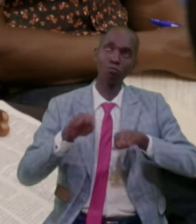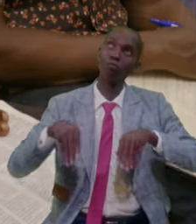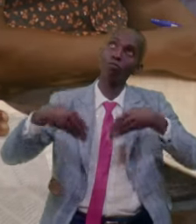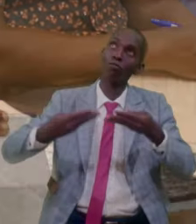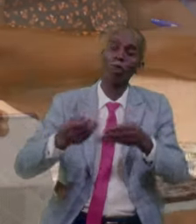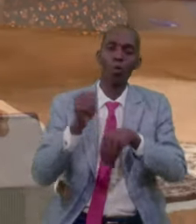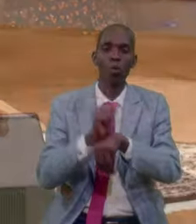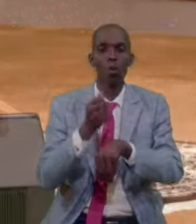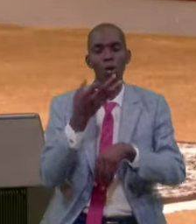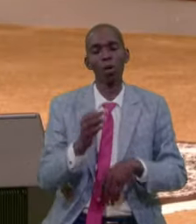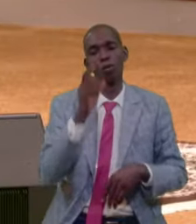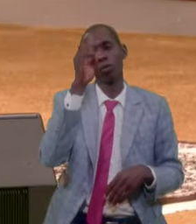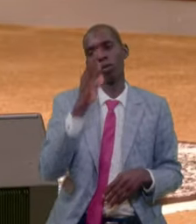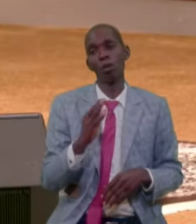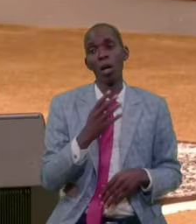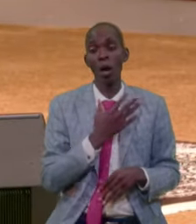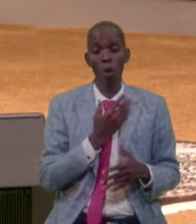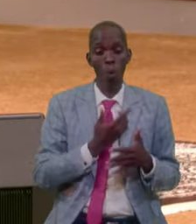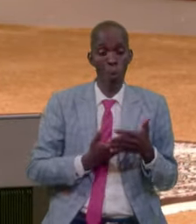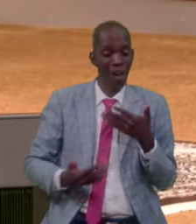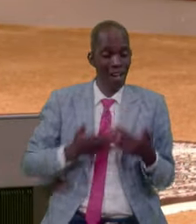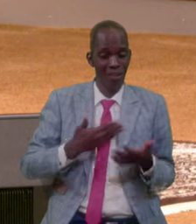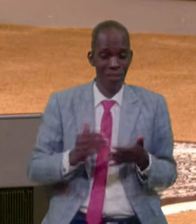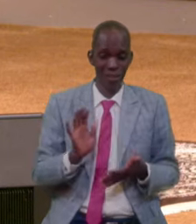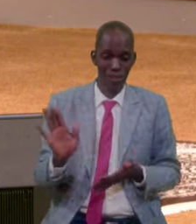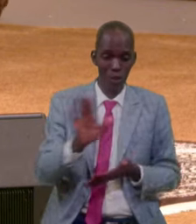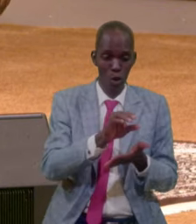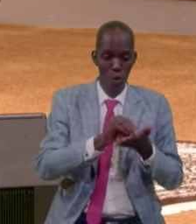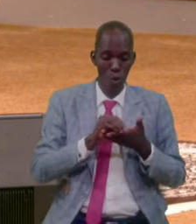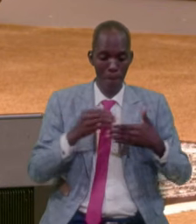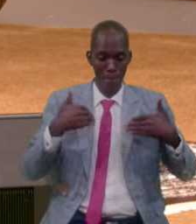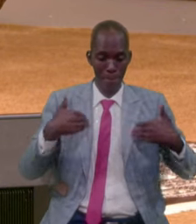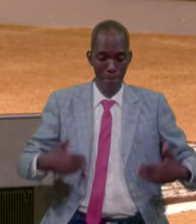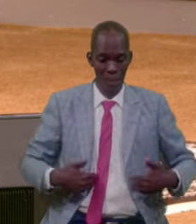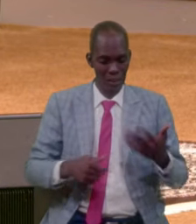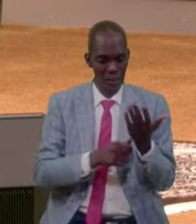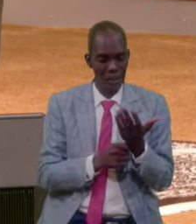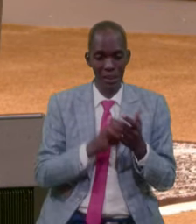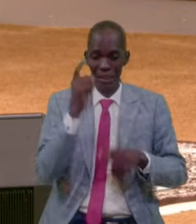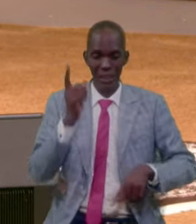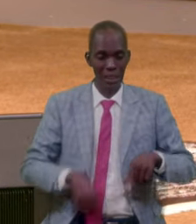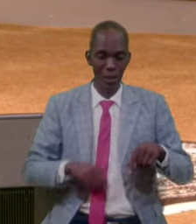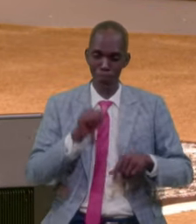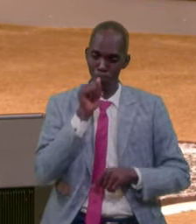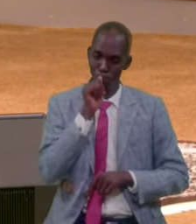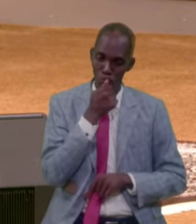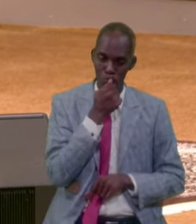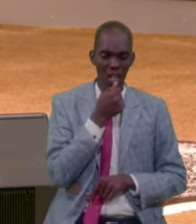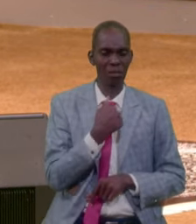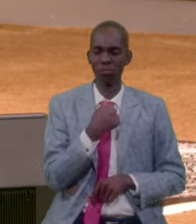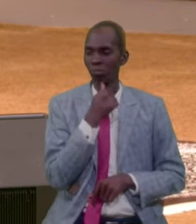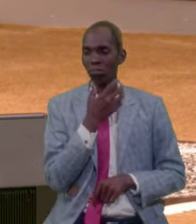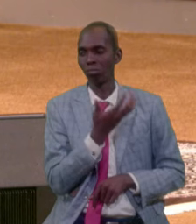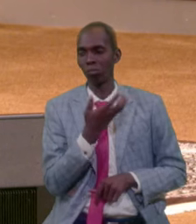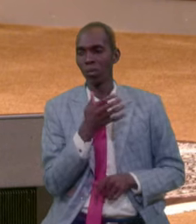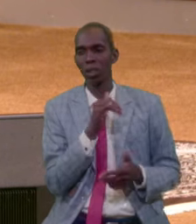their flesh cannot endure, I don't choose that. Whatever will build up